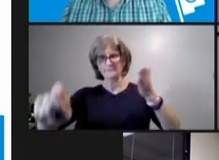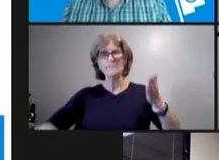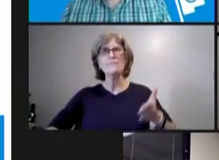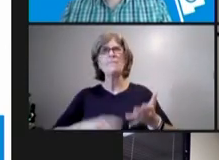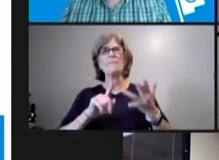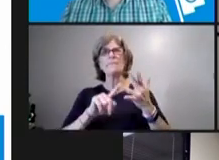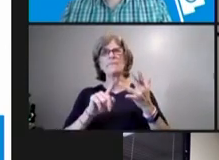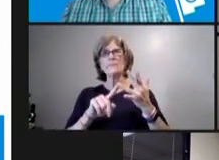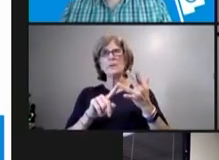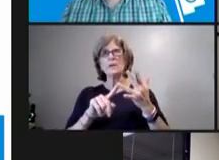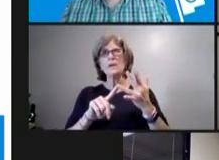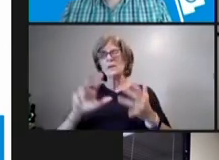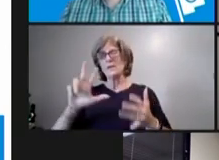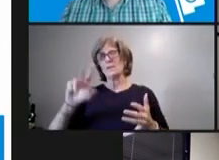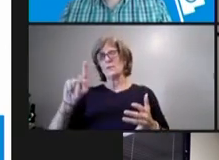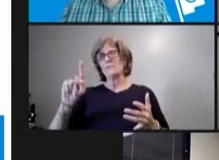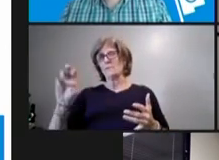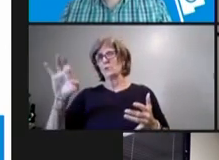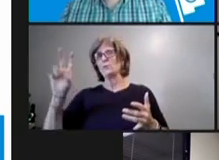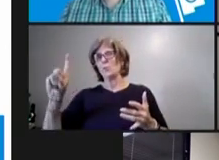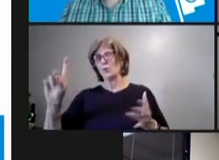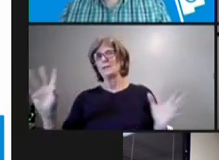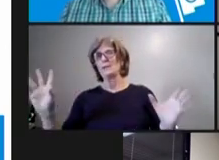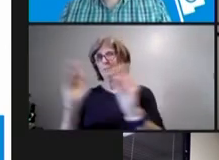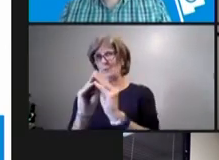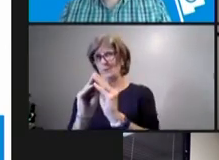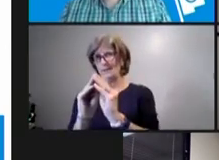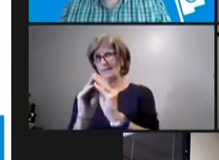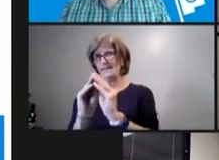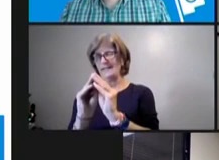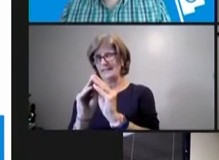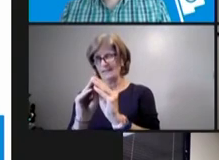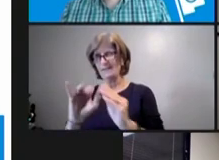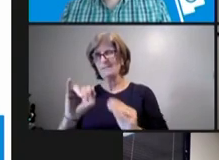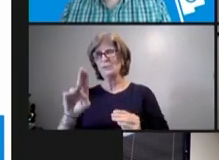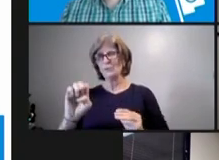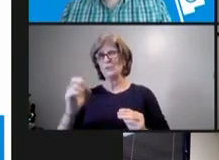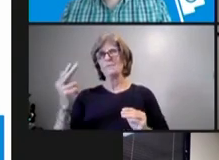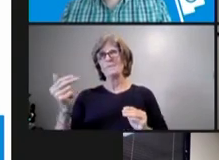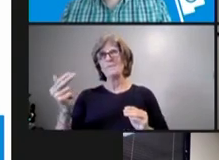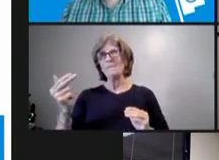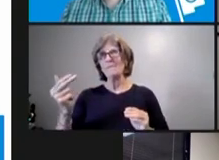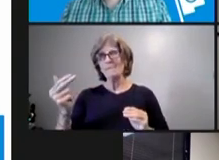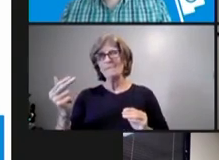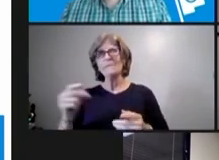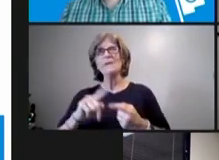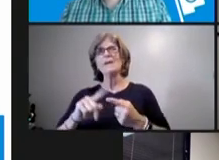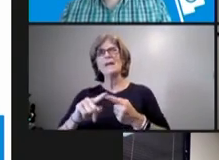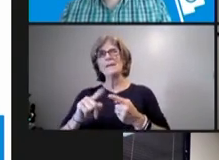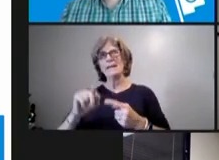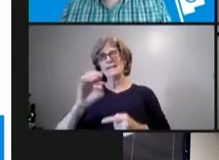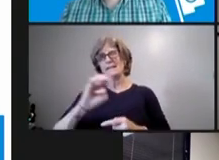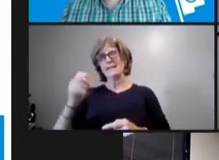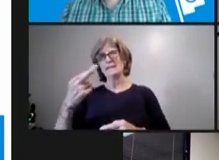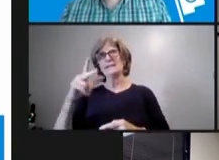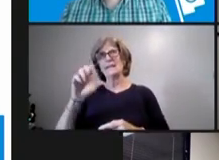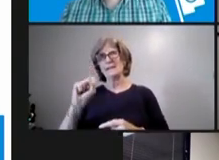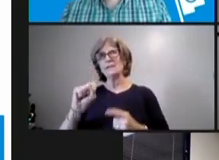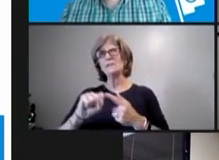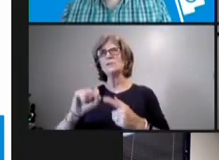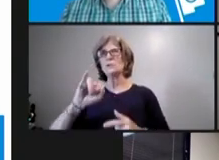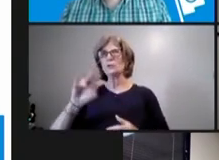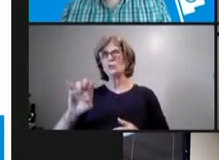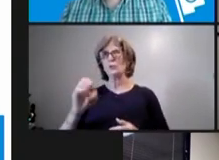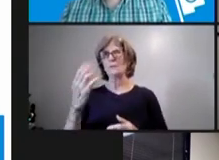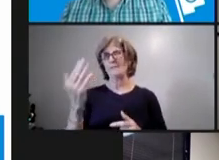have 31st Ward community meeting on the 13th, East Hills Consensus Group on the 15th, Perry Hilltop Fine View